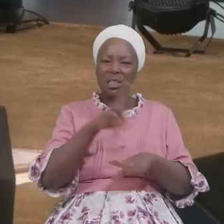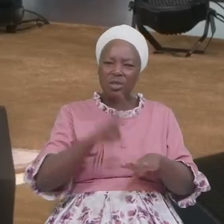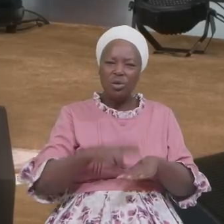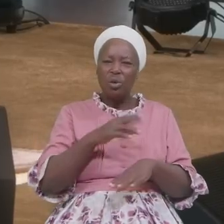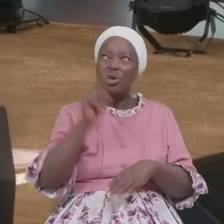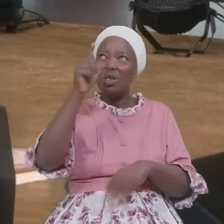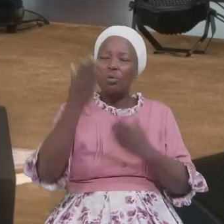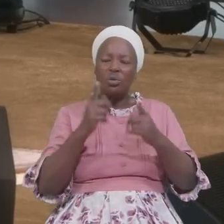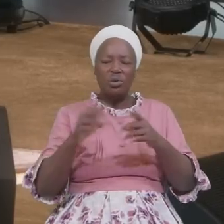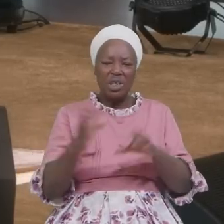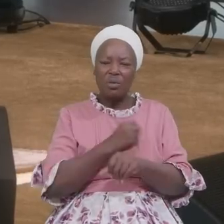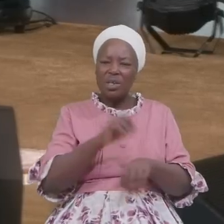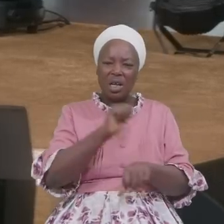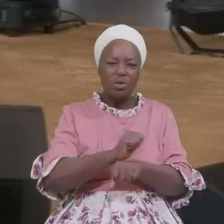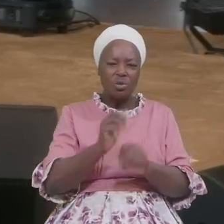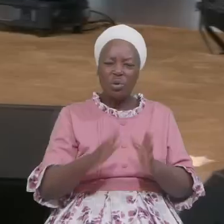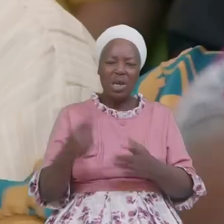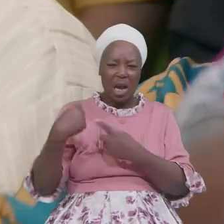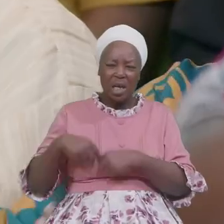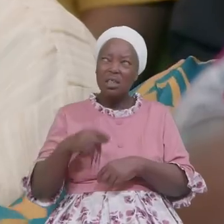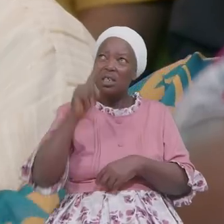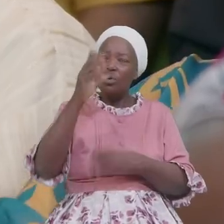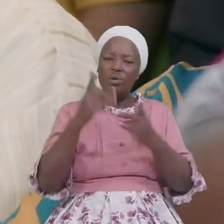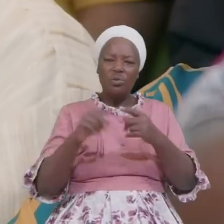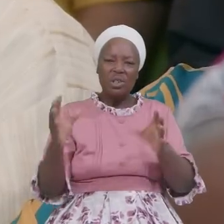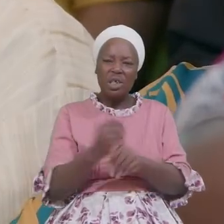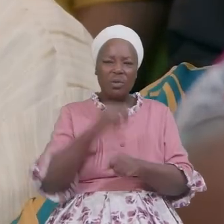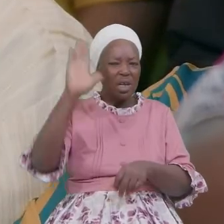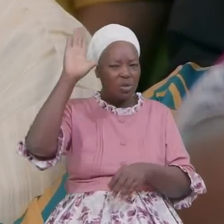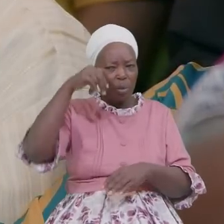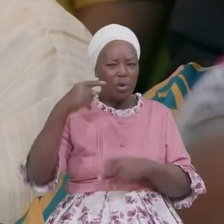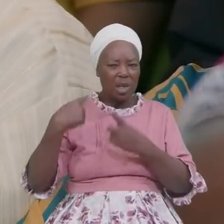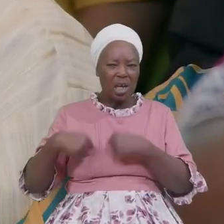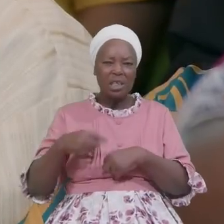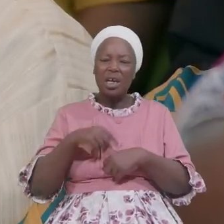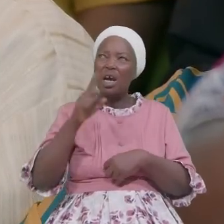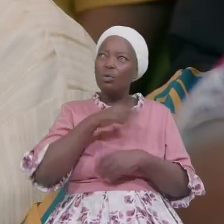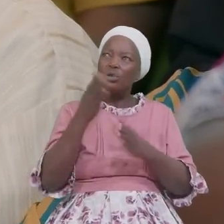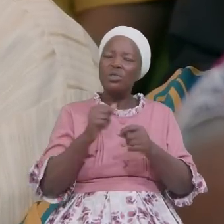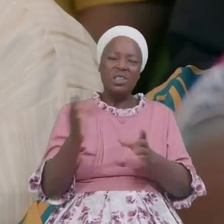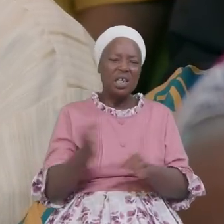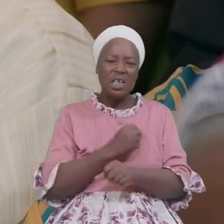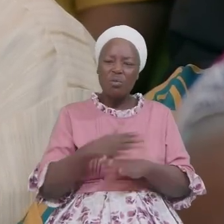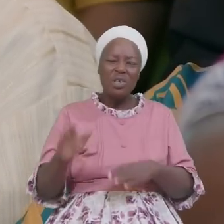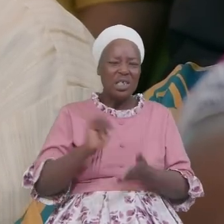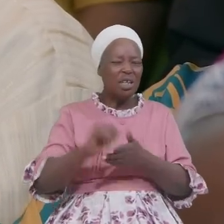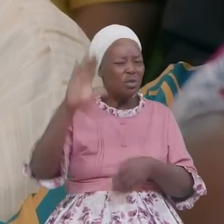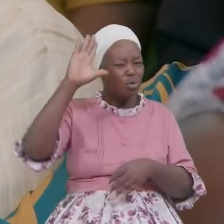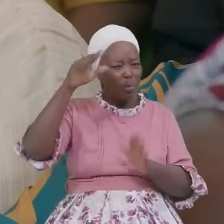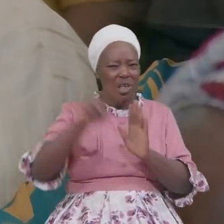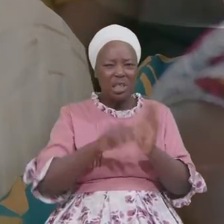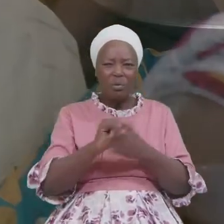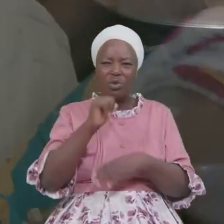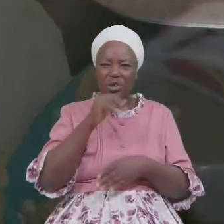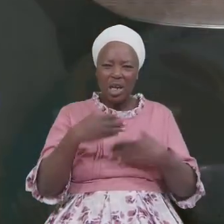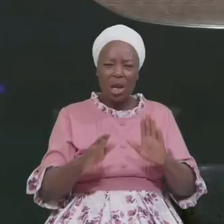that stony heart. He wants to take away that stiff neck. He wants to take away that stubbornness that will not allow people